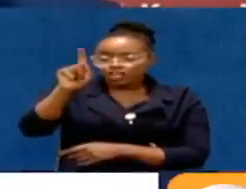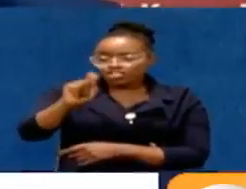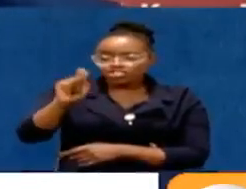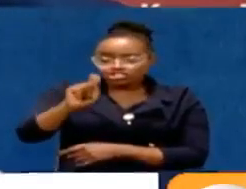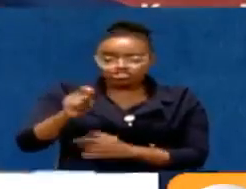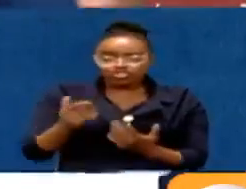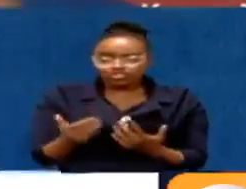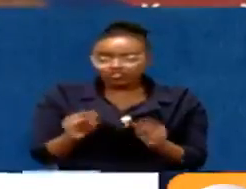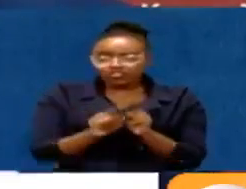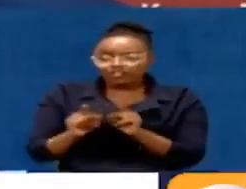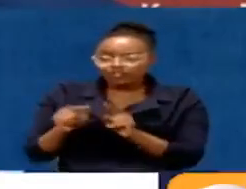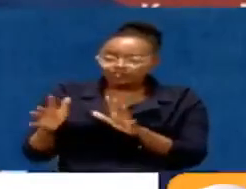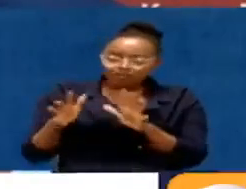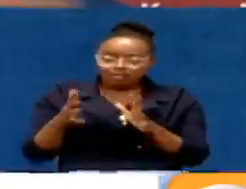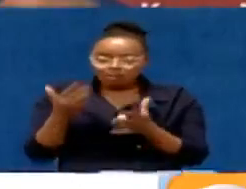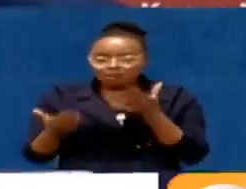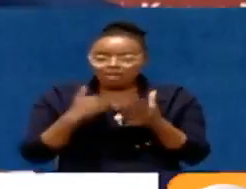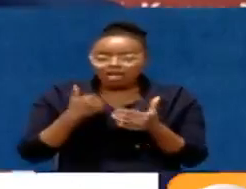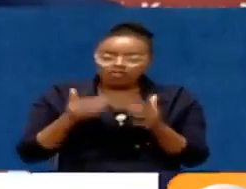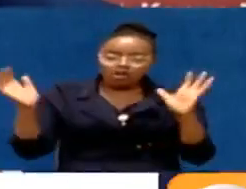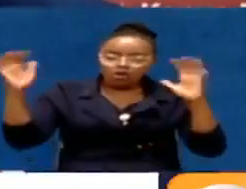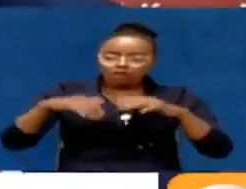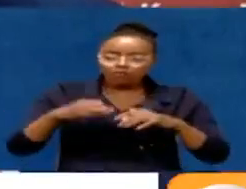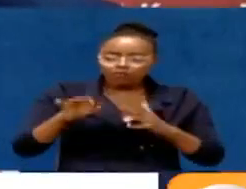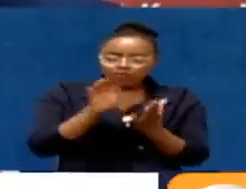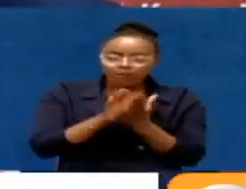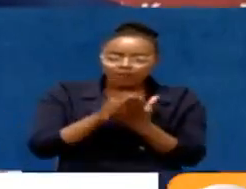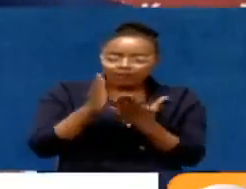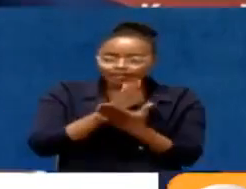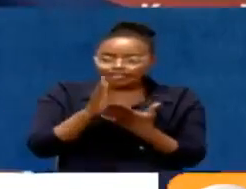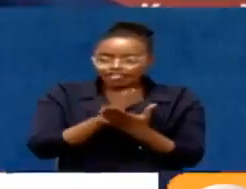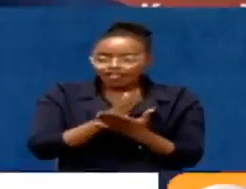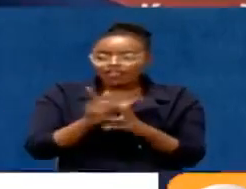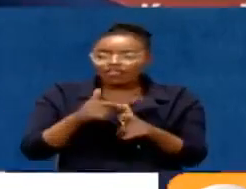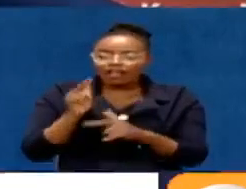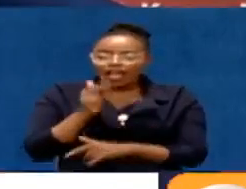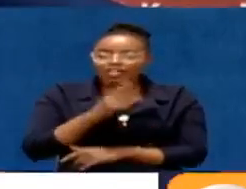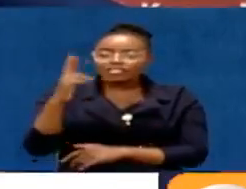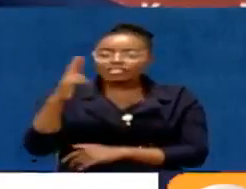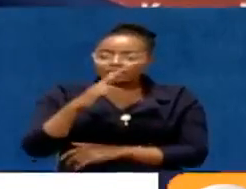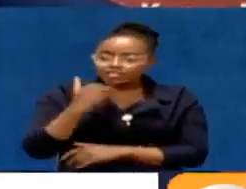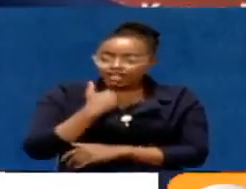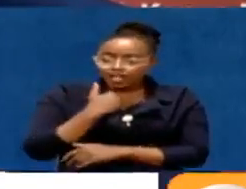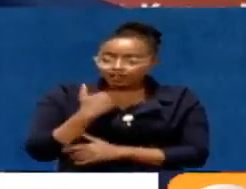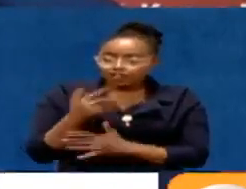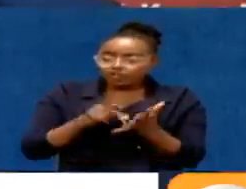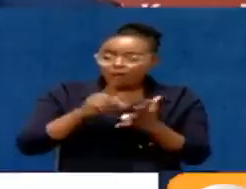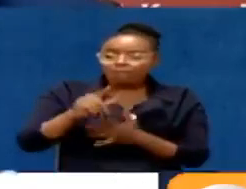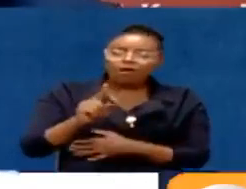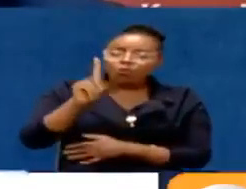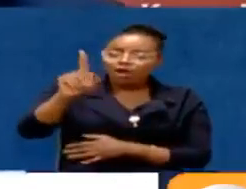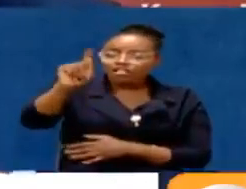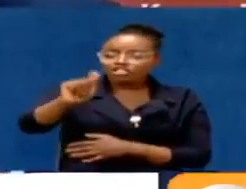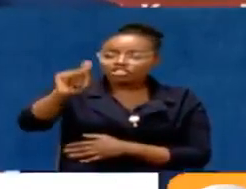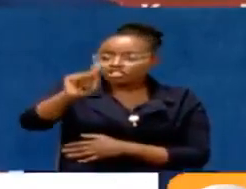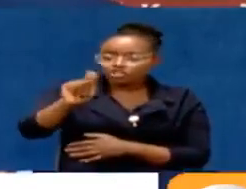shillings. In the unlikely event of a collapse of the banking sector, we are exposed to pay 1